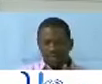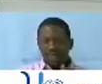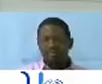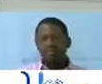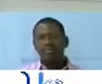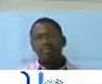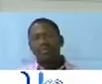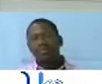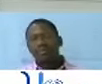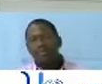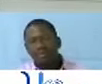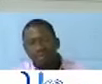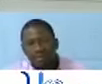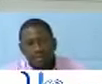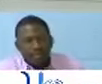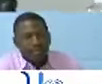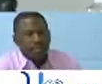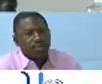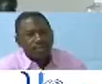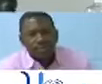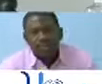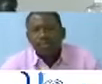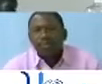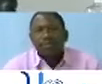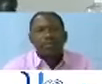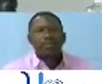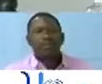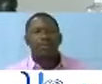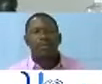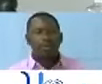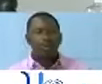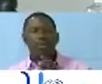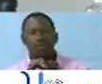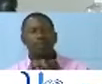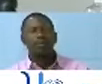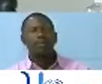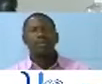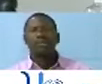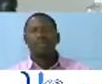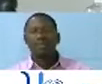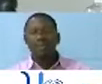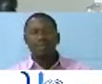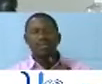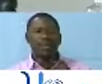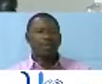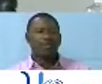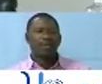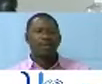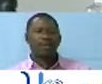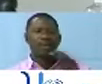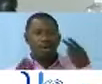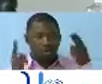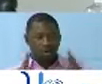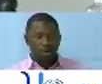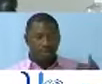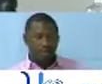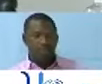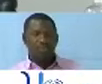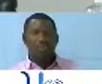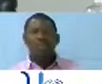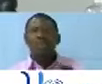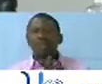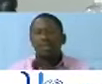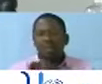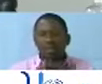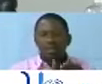You mentioned something. You said in the Gambia, lawyers were negotiators at that time. Yes. Instead of fighting for one's freedom,